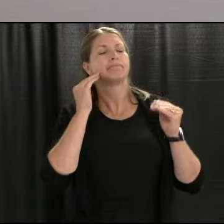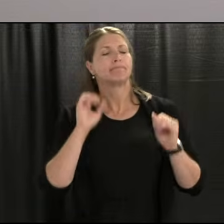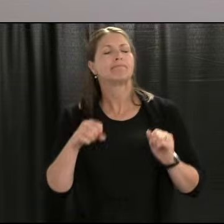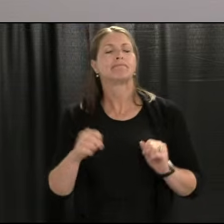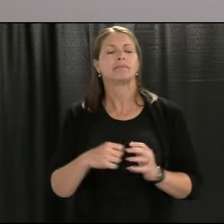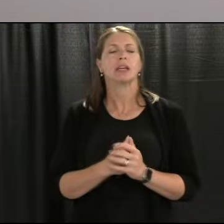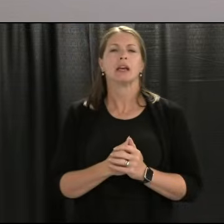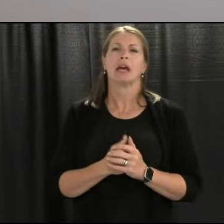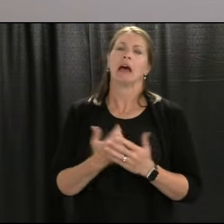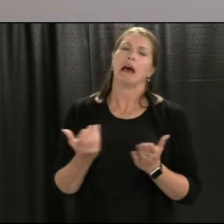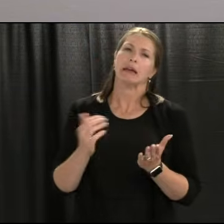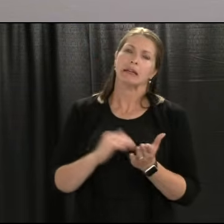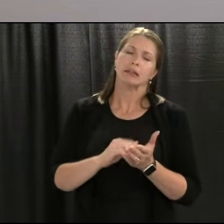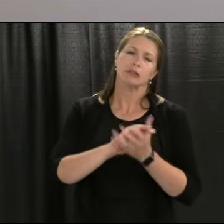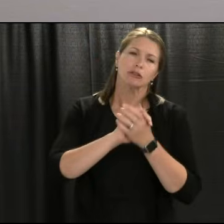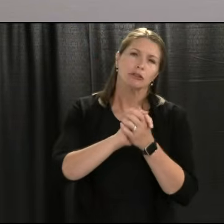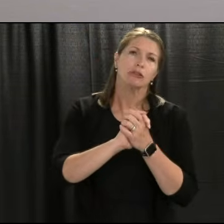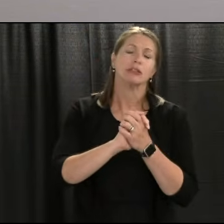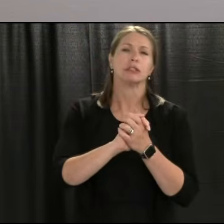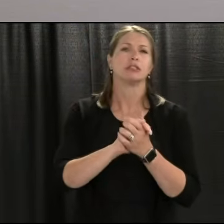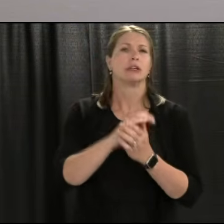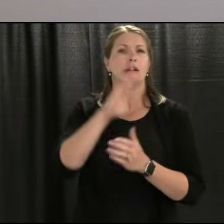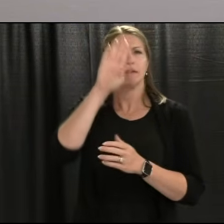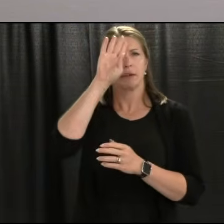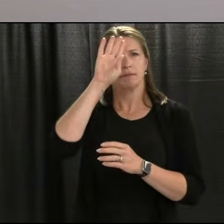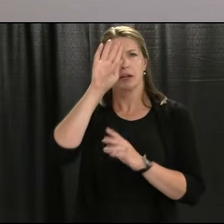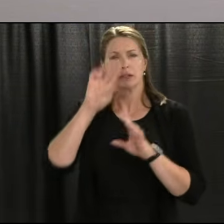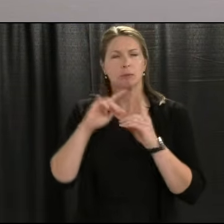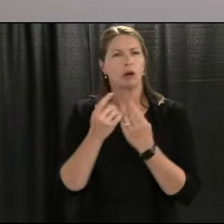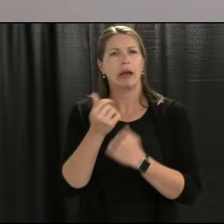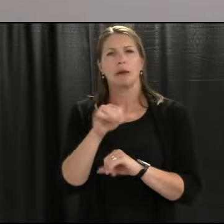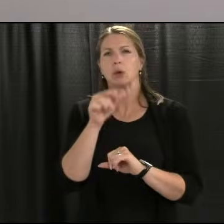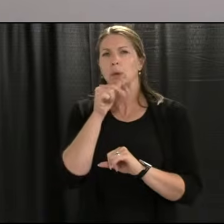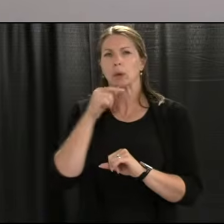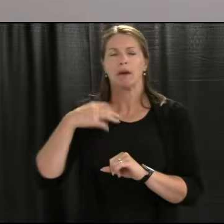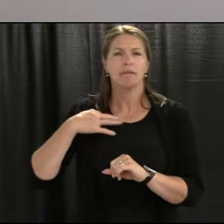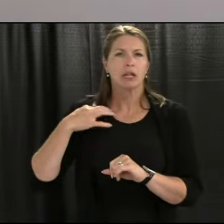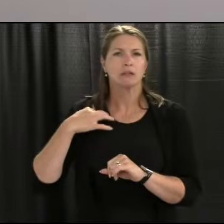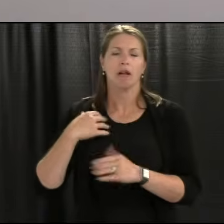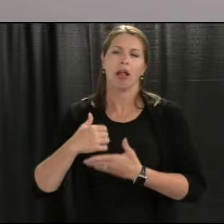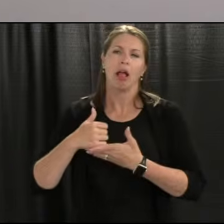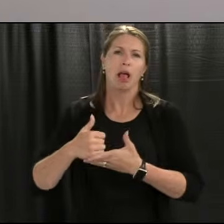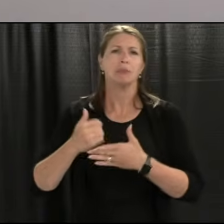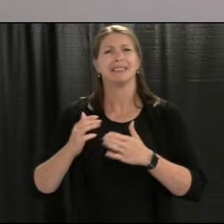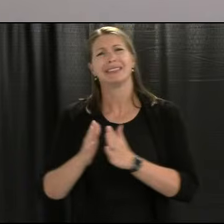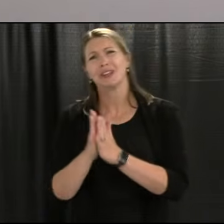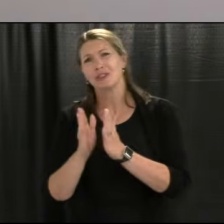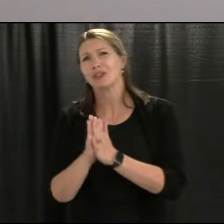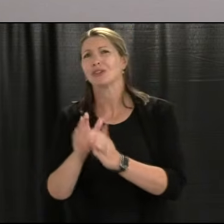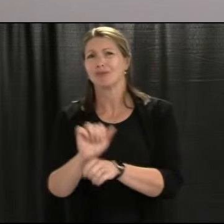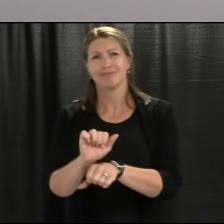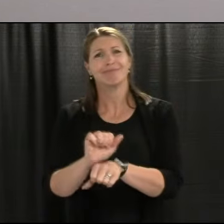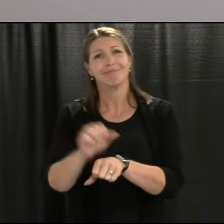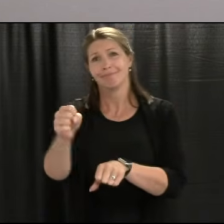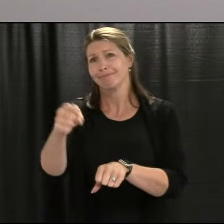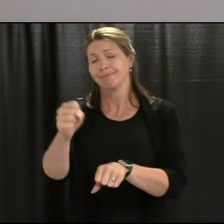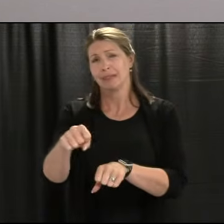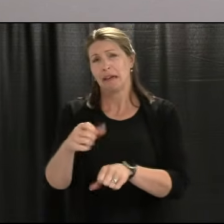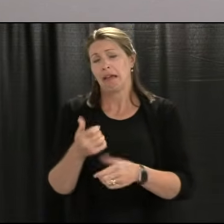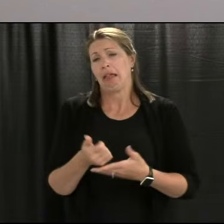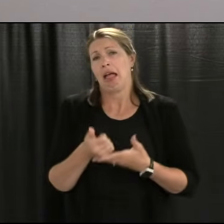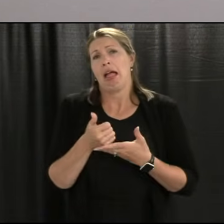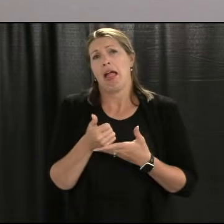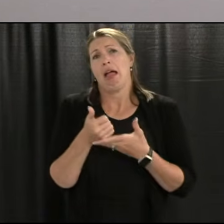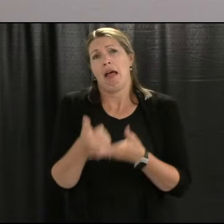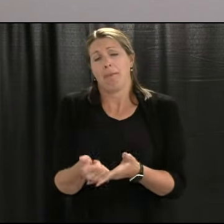work, as we continue to look at all options to help suppress these wildfires and look at situations where